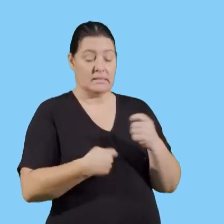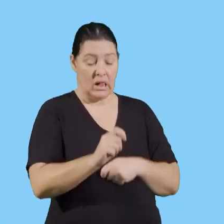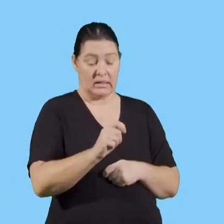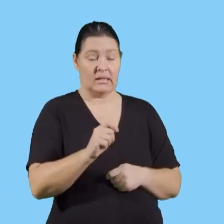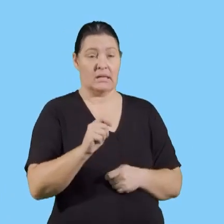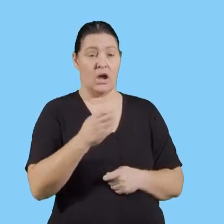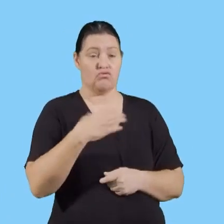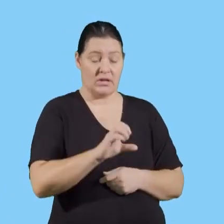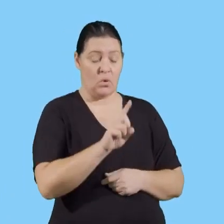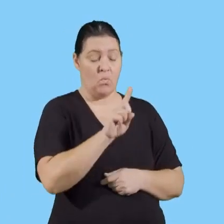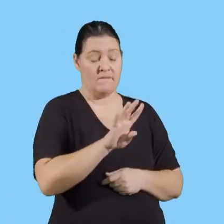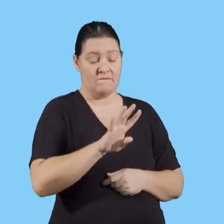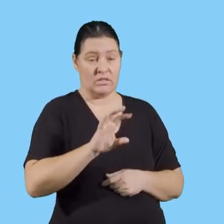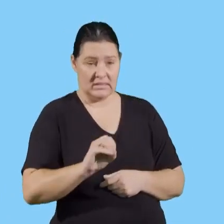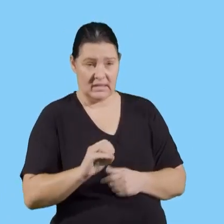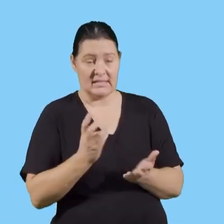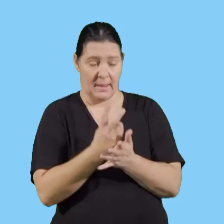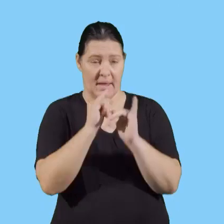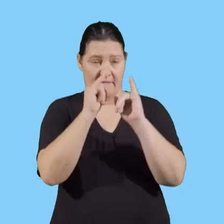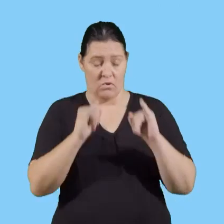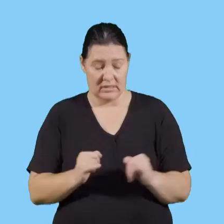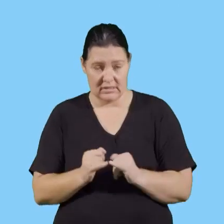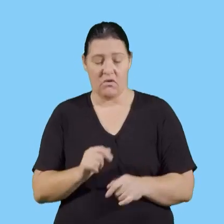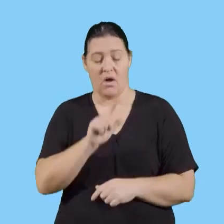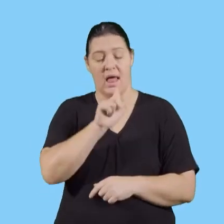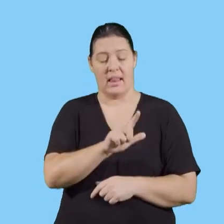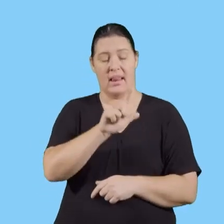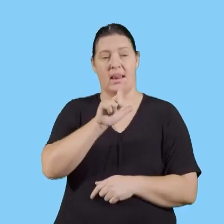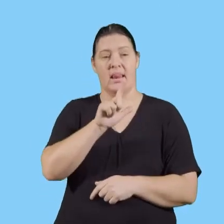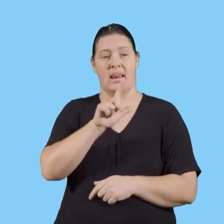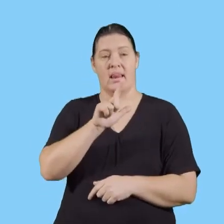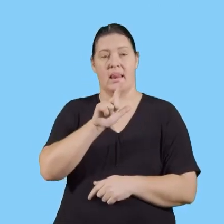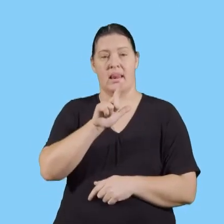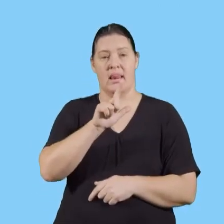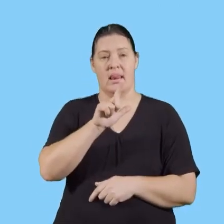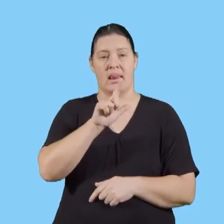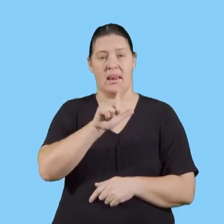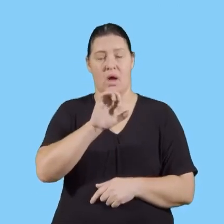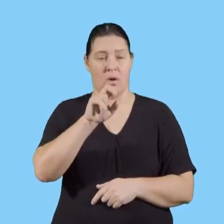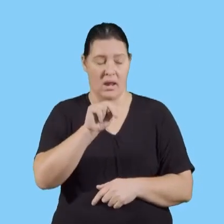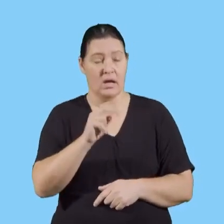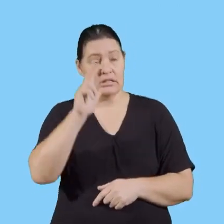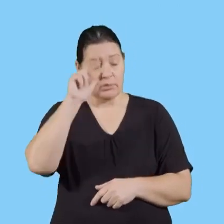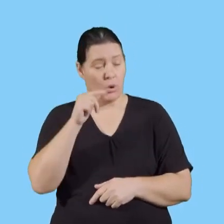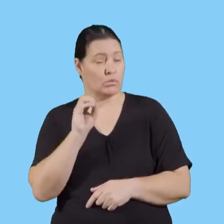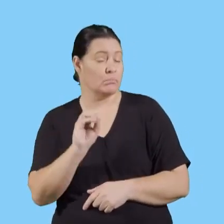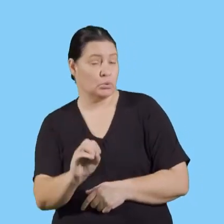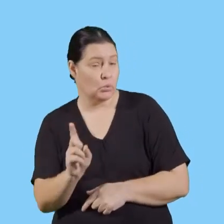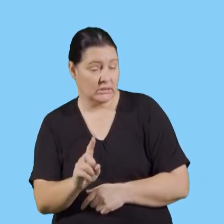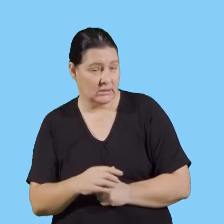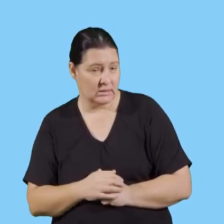credit, 140 as per invoice to L Lion, which account was I supposed to debit? It should have